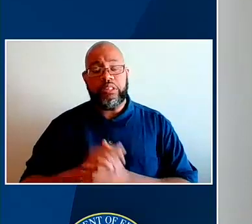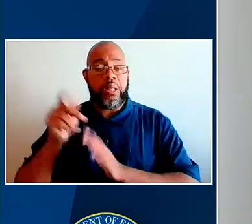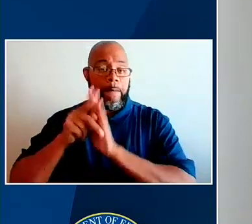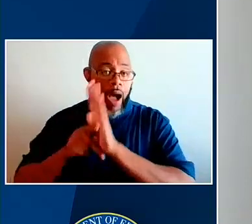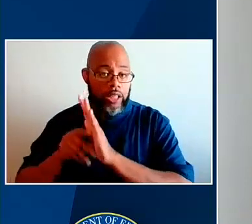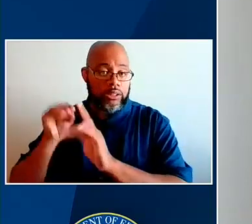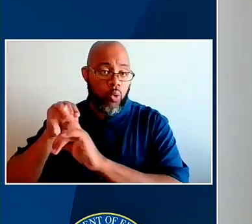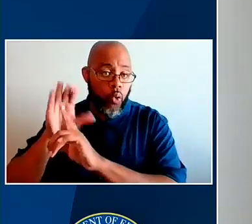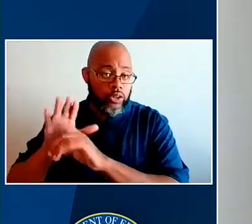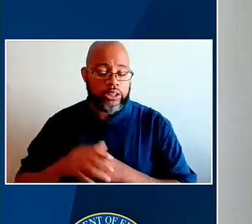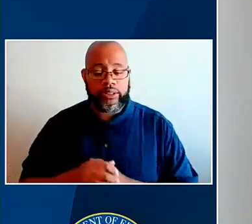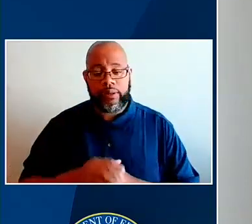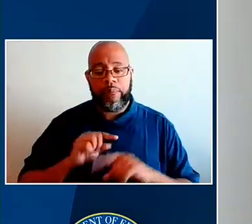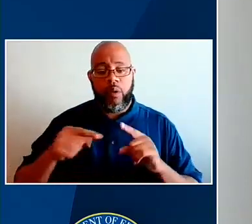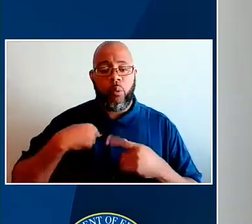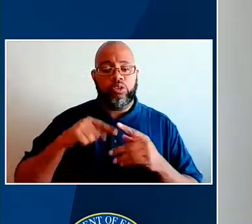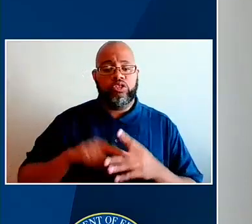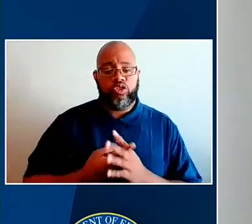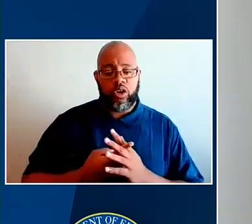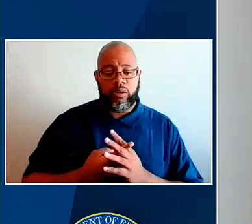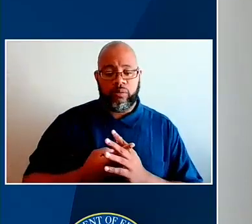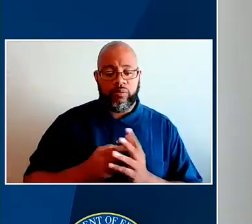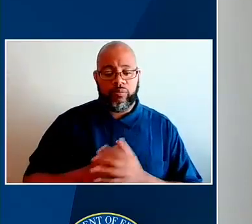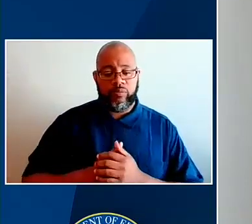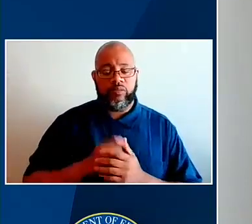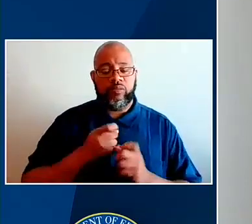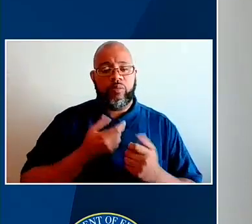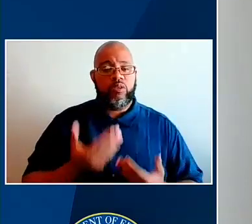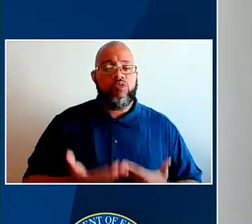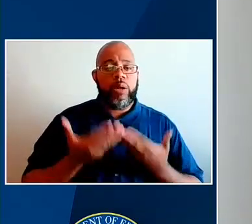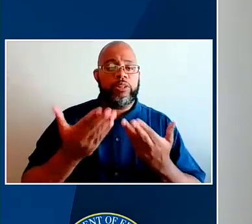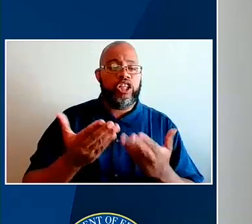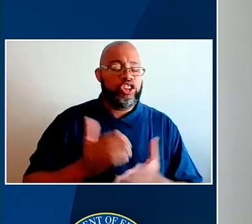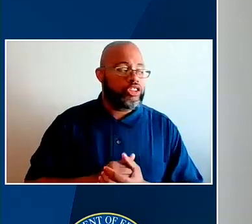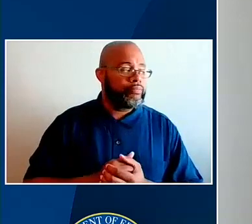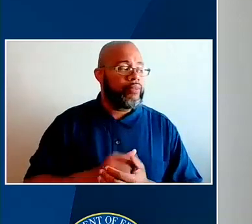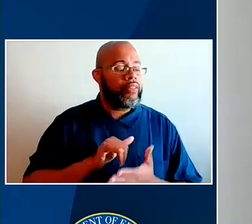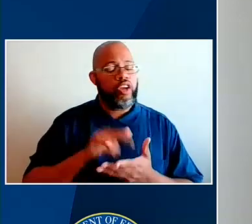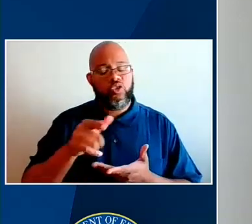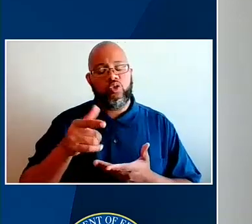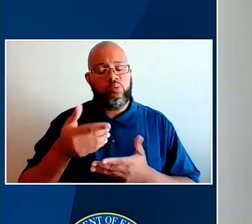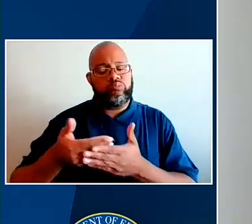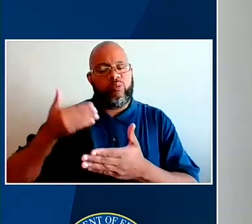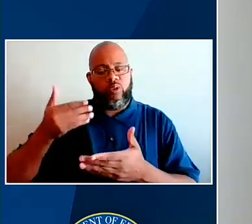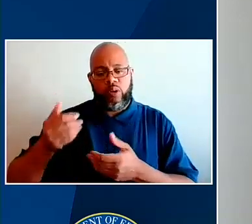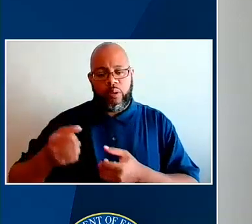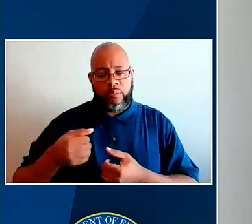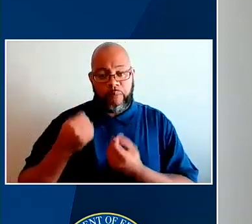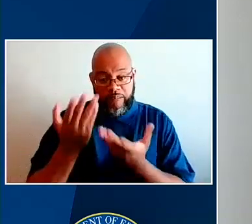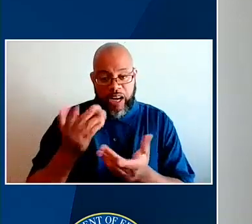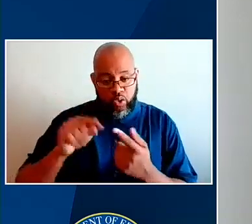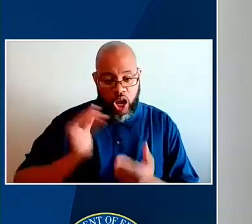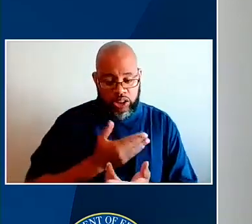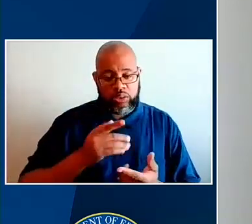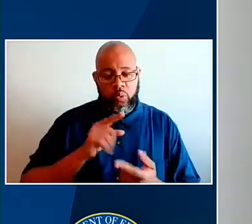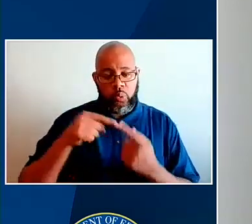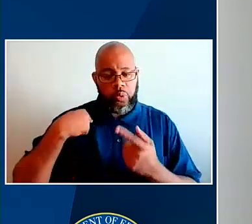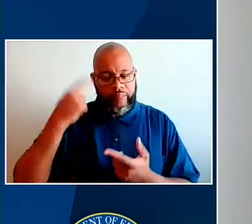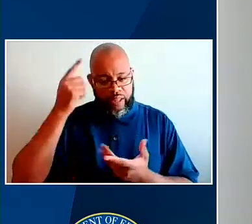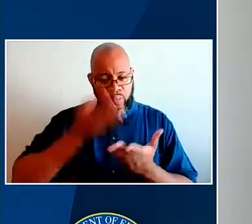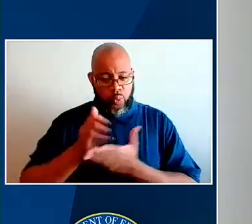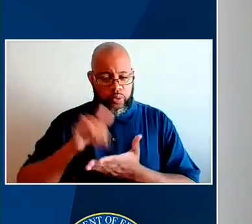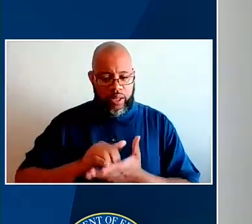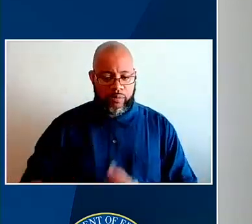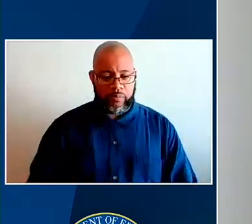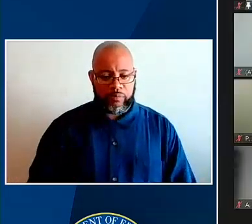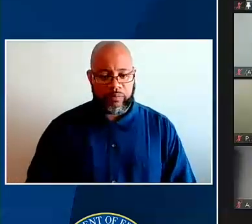oriented, but we will start, I think, from the recommendation that you guys previously provided when we think through this.